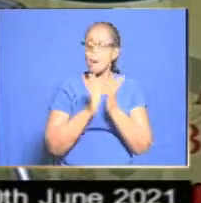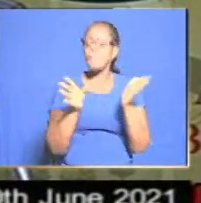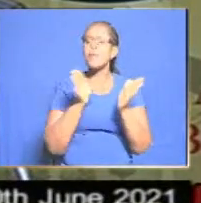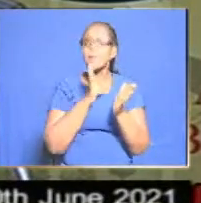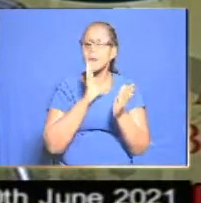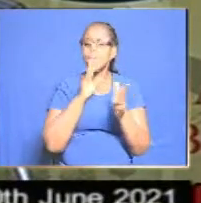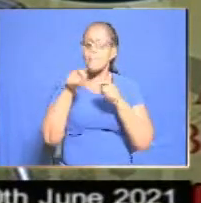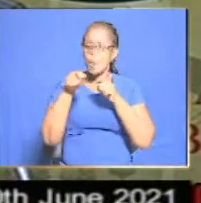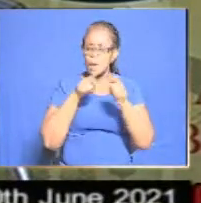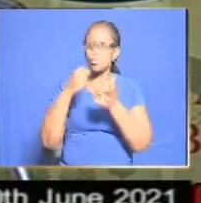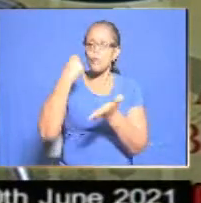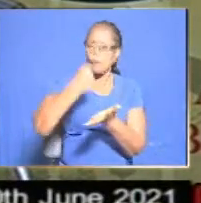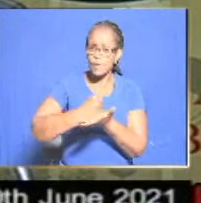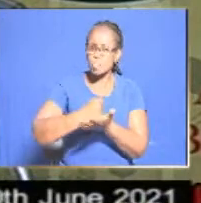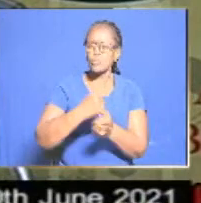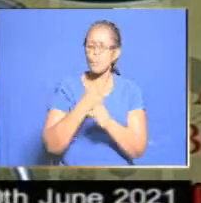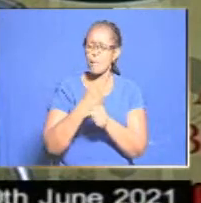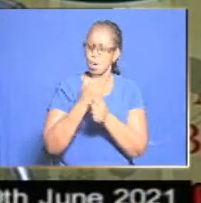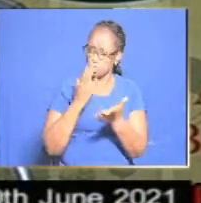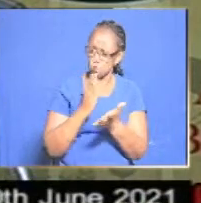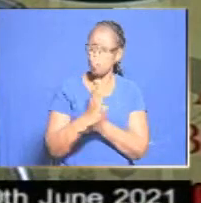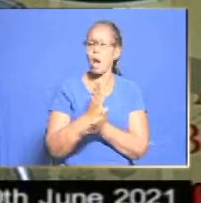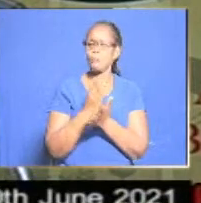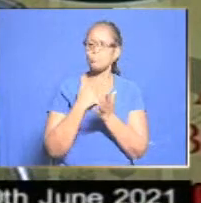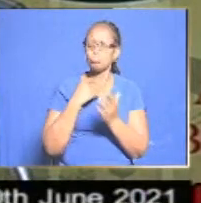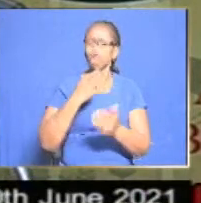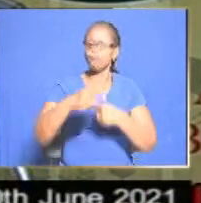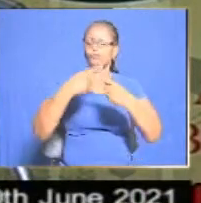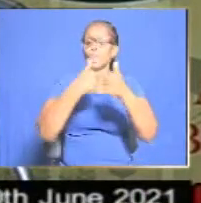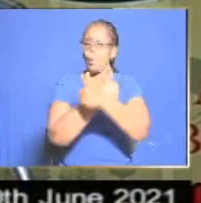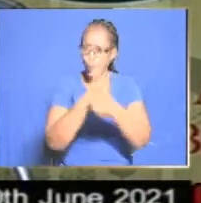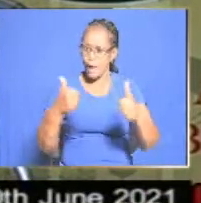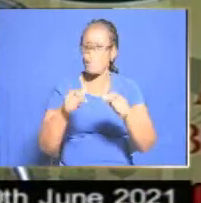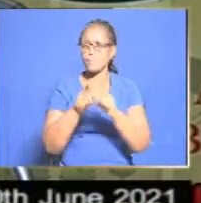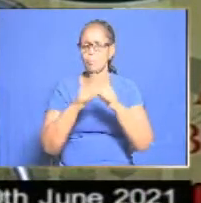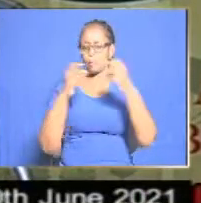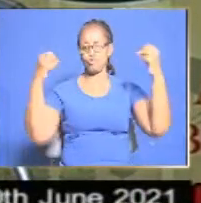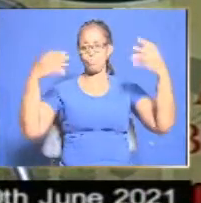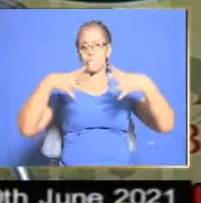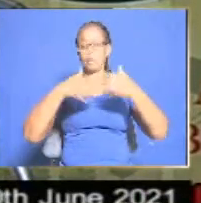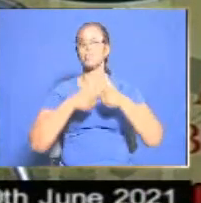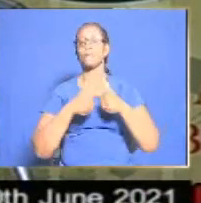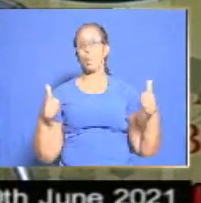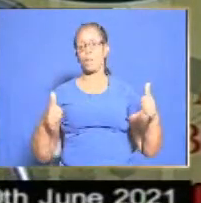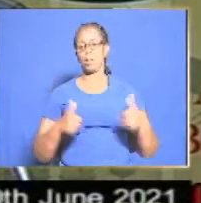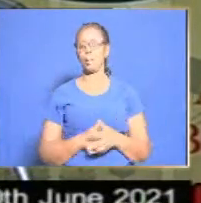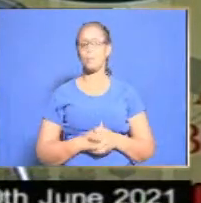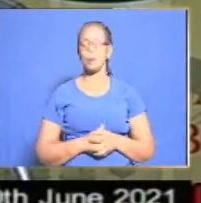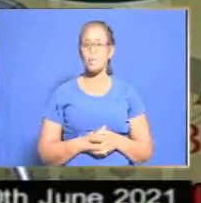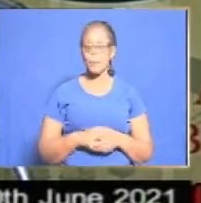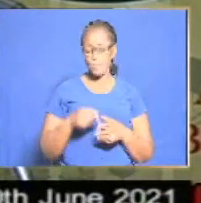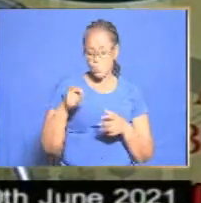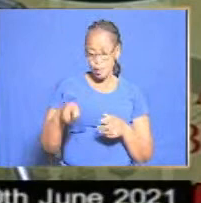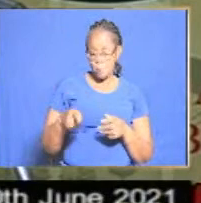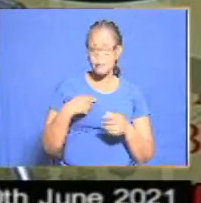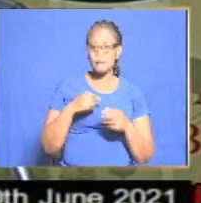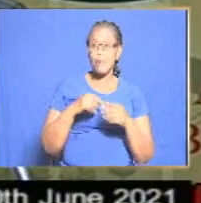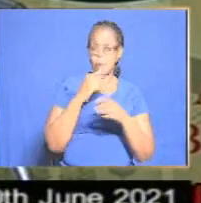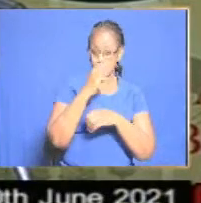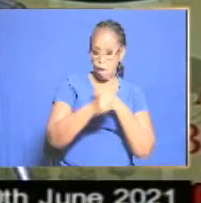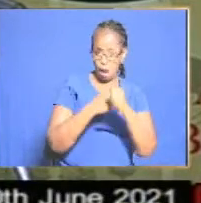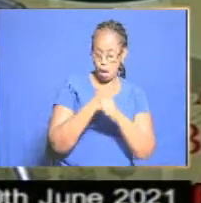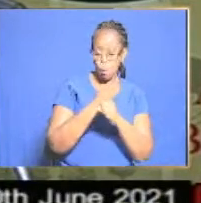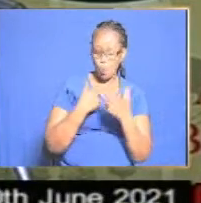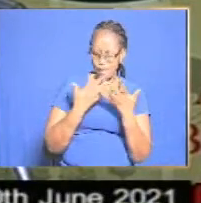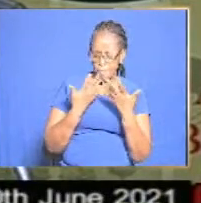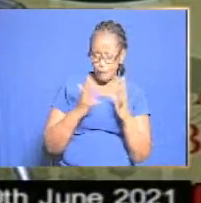efficiency, strengthen accountability, and transparency. In addition, Mr. Speaker, during this calendar year, we have